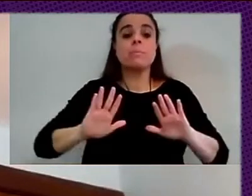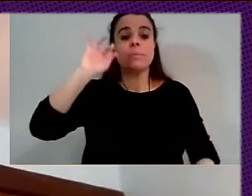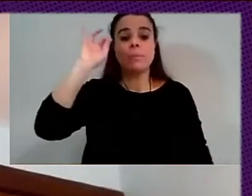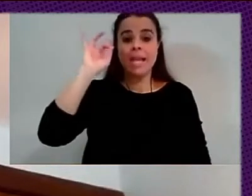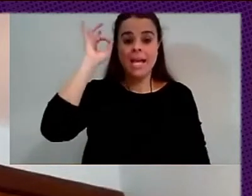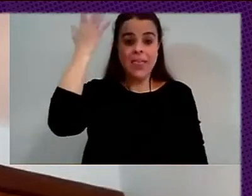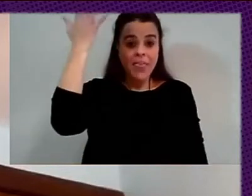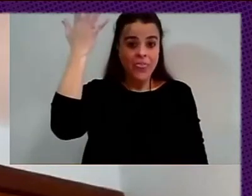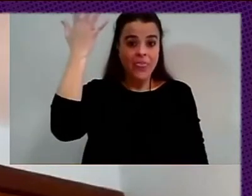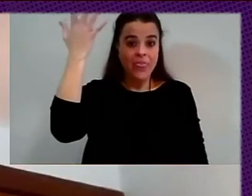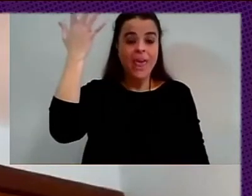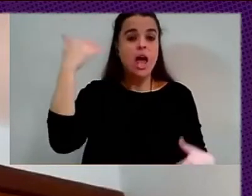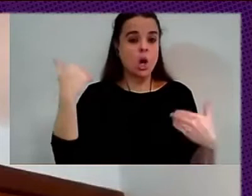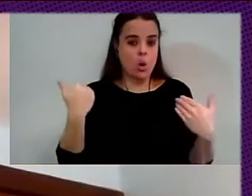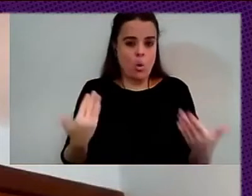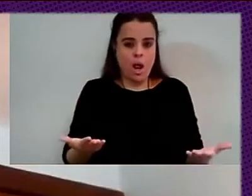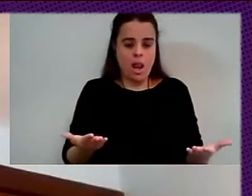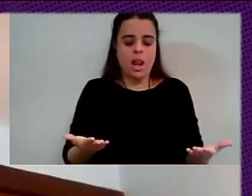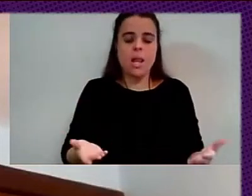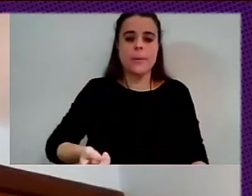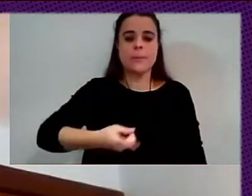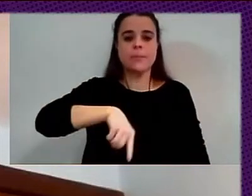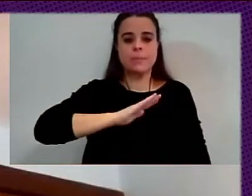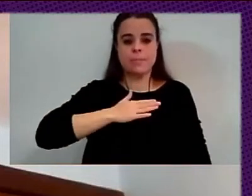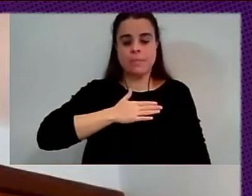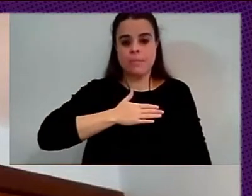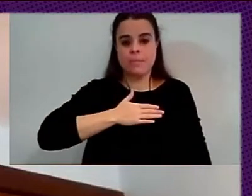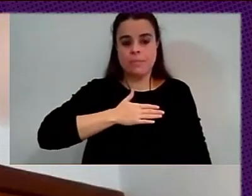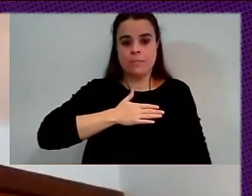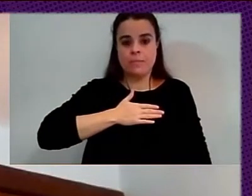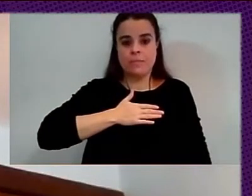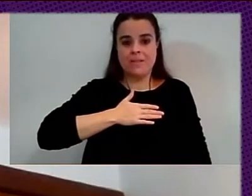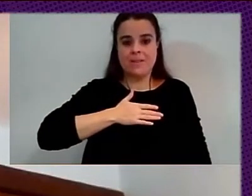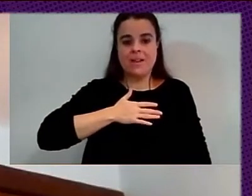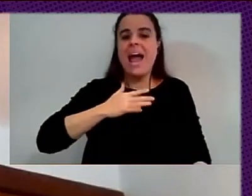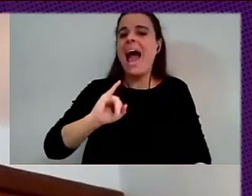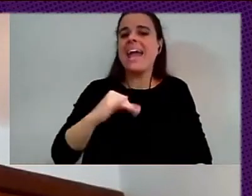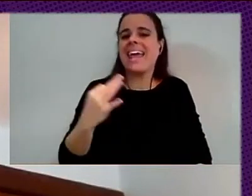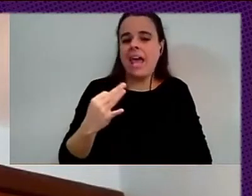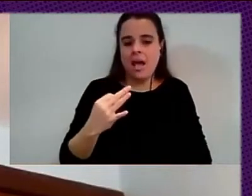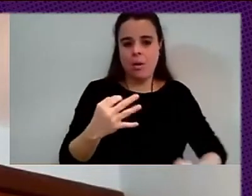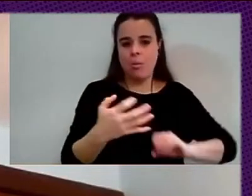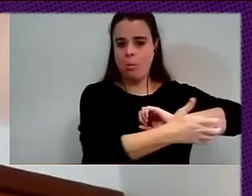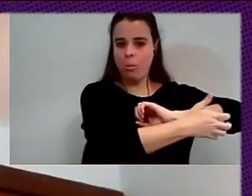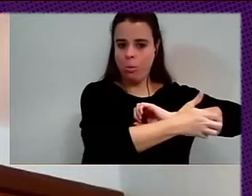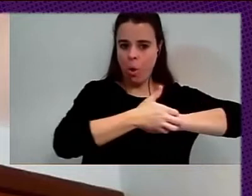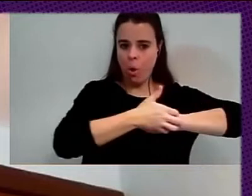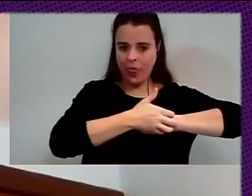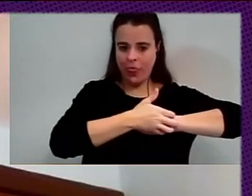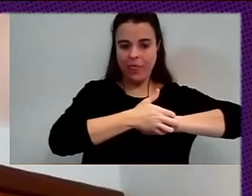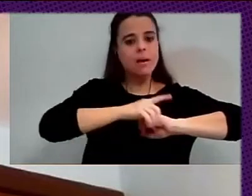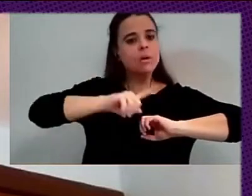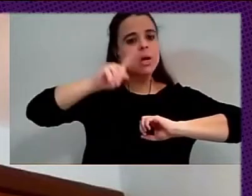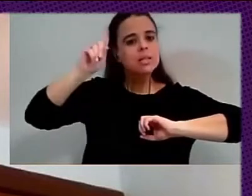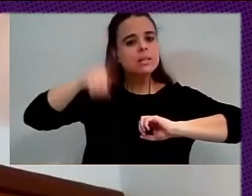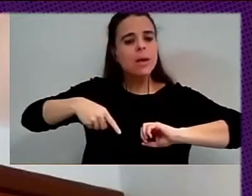framework has been just to just grow the economies, right? If everybody gets a little bit more at the end of the year, then even if the